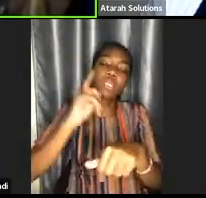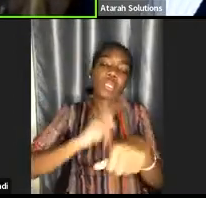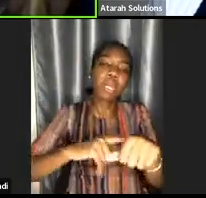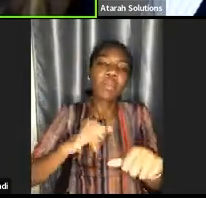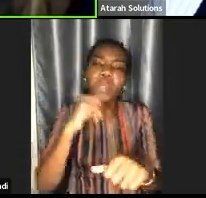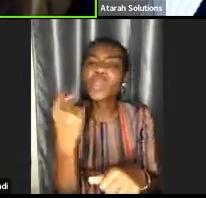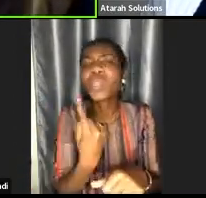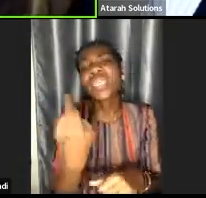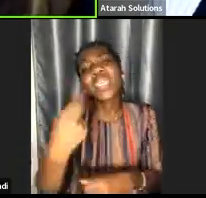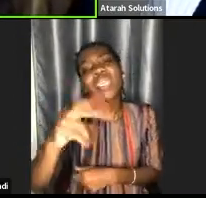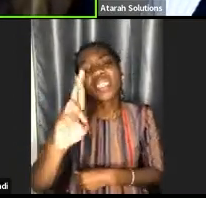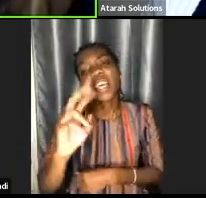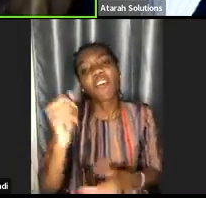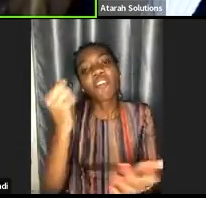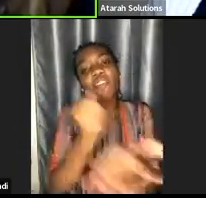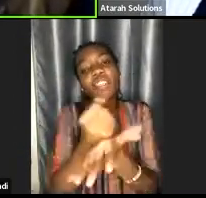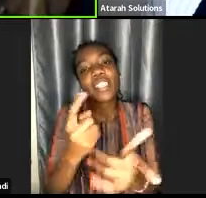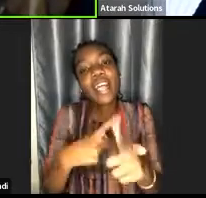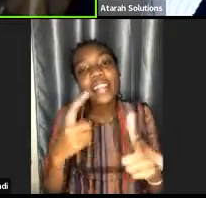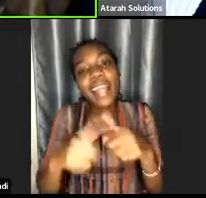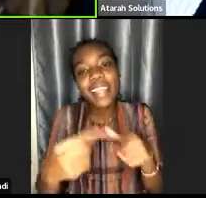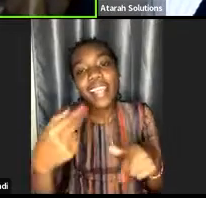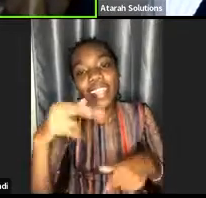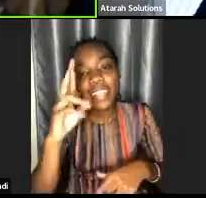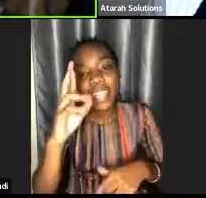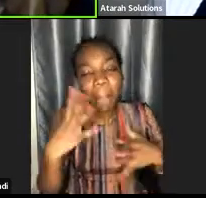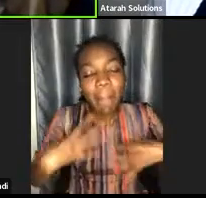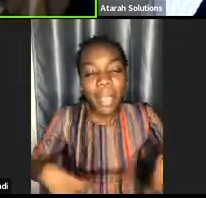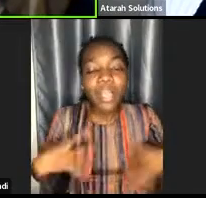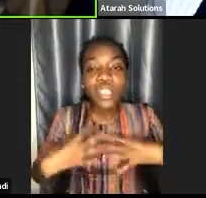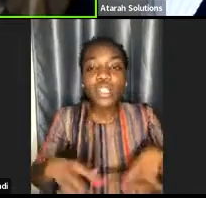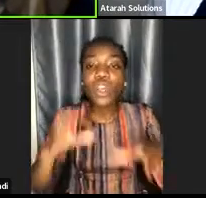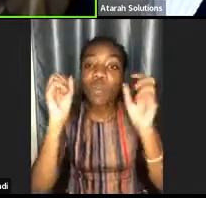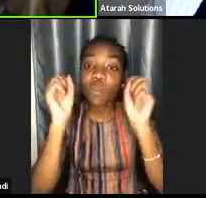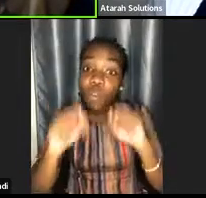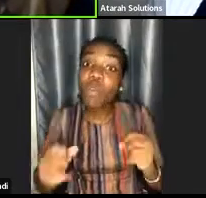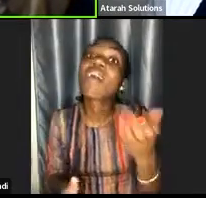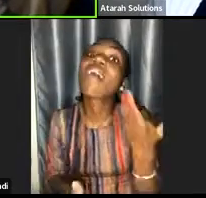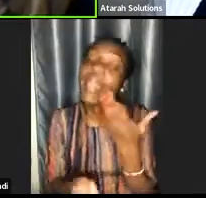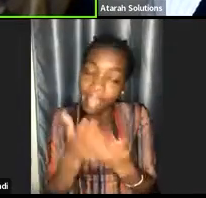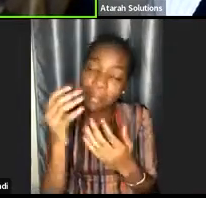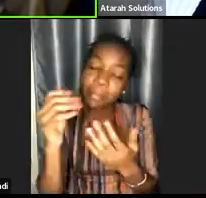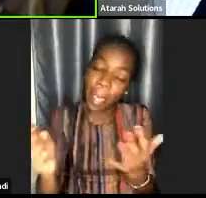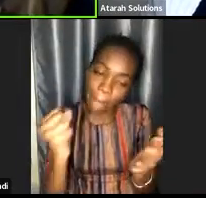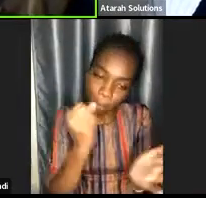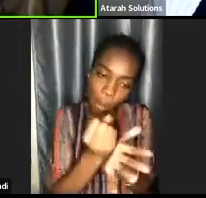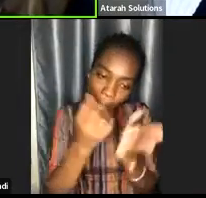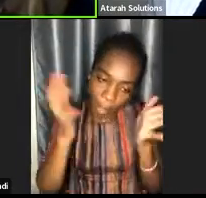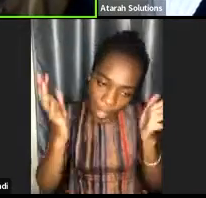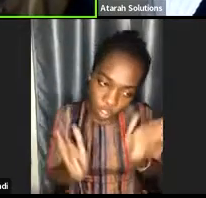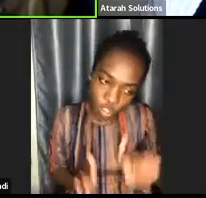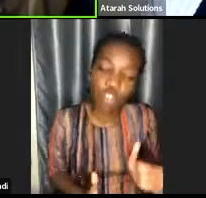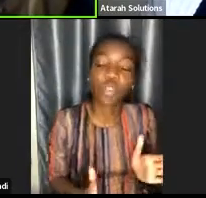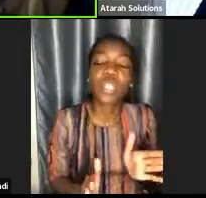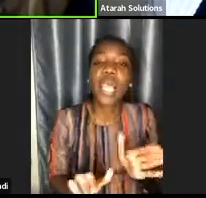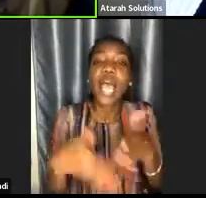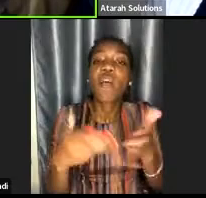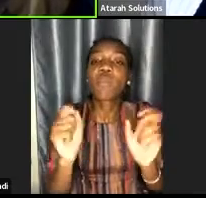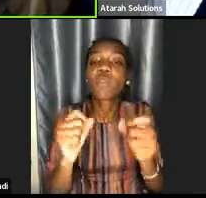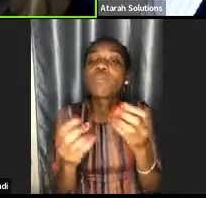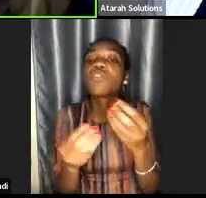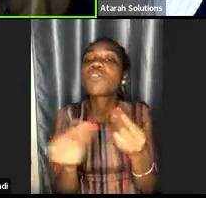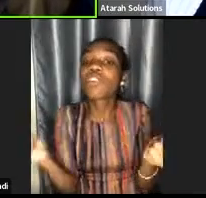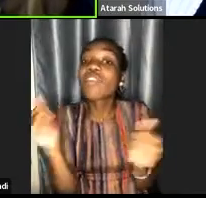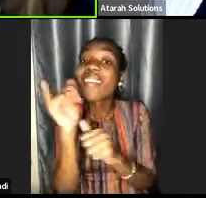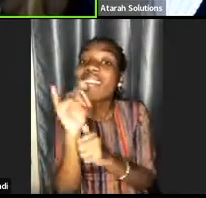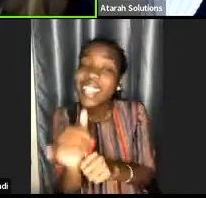office. And then the HR person should be able to assist the employees how to resolve those disputes. Sometimes